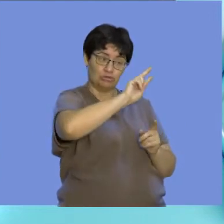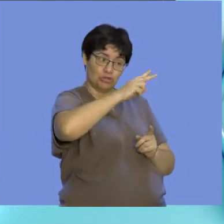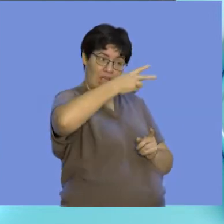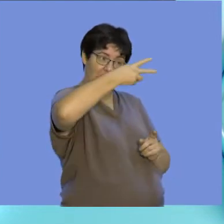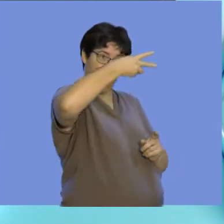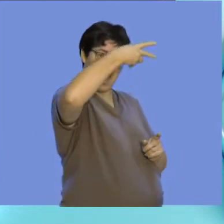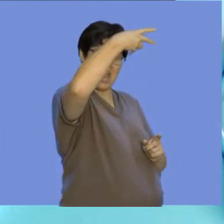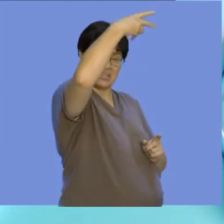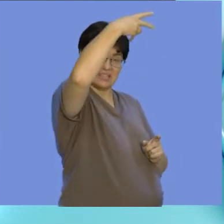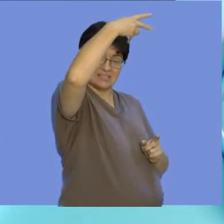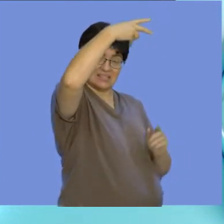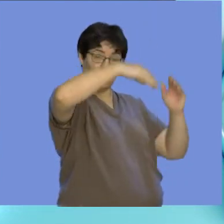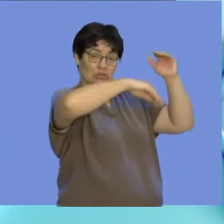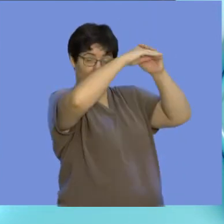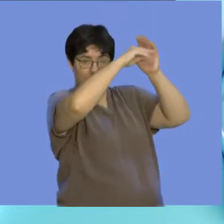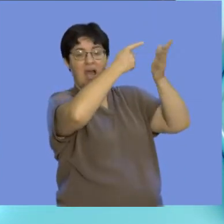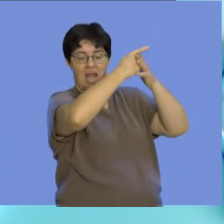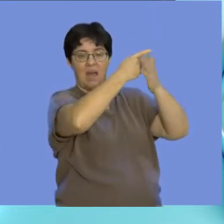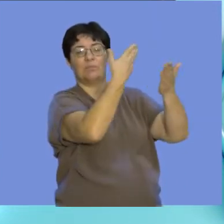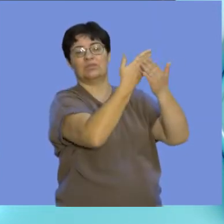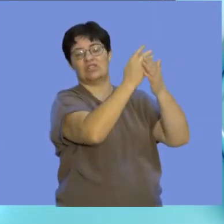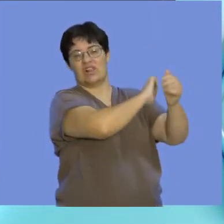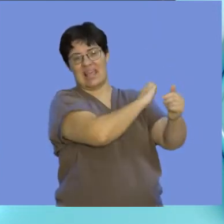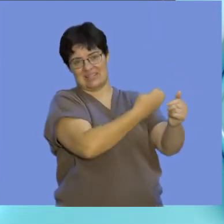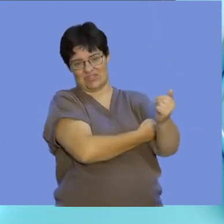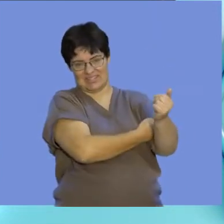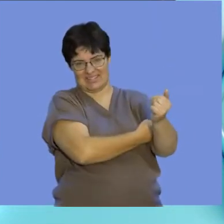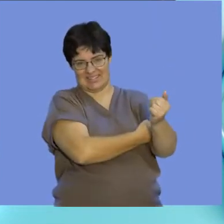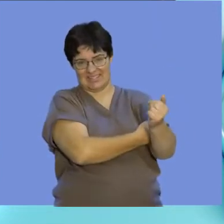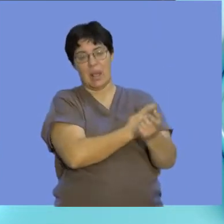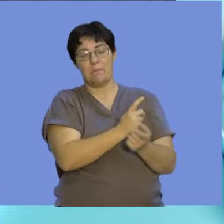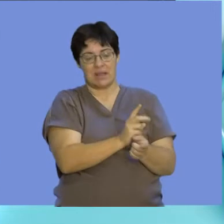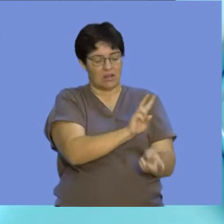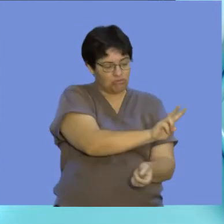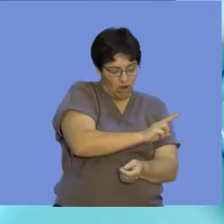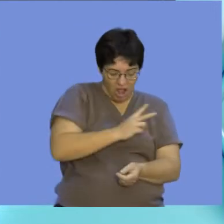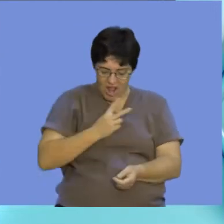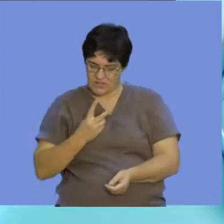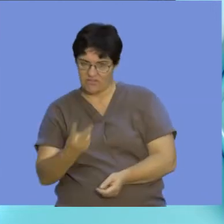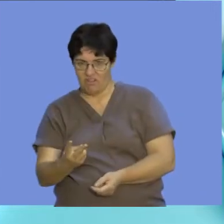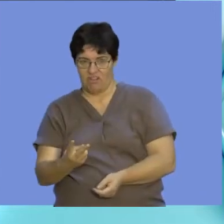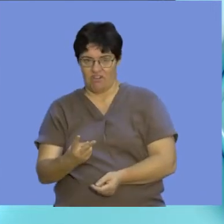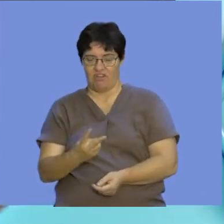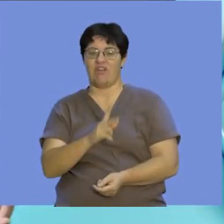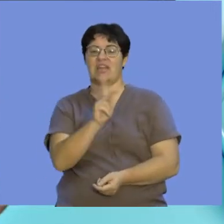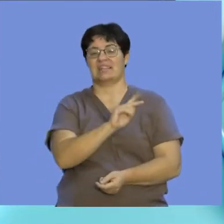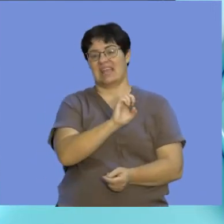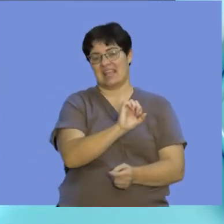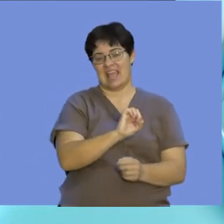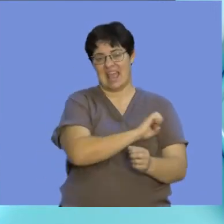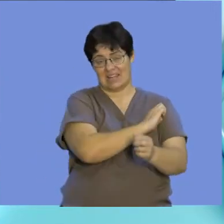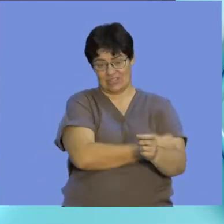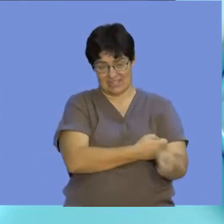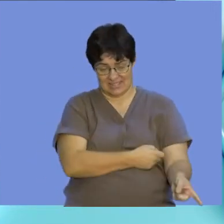changing kinetic to potential. We can transfer the kinetic energy, so it's not